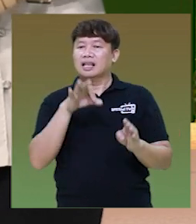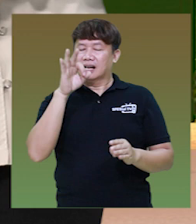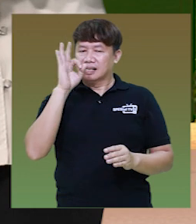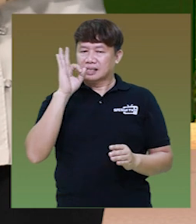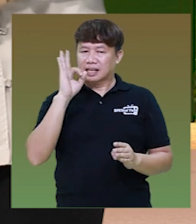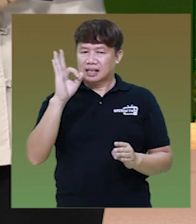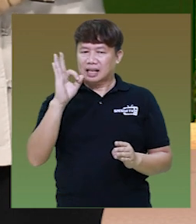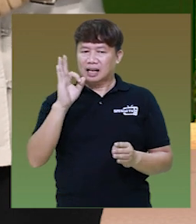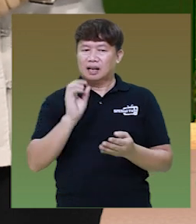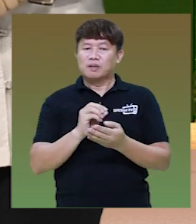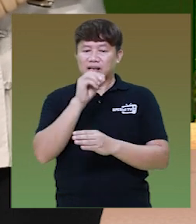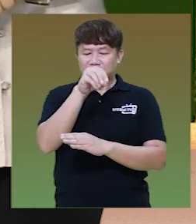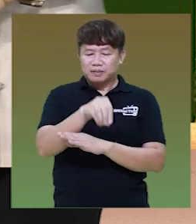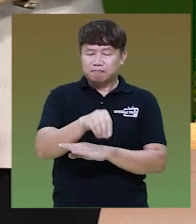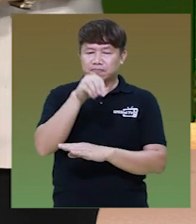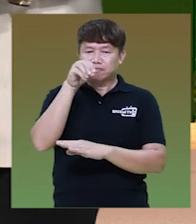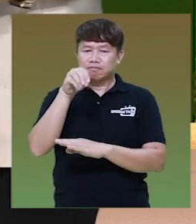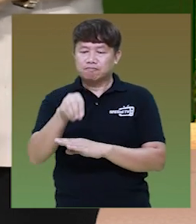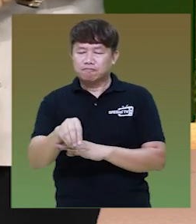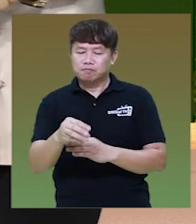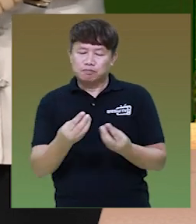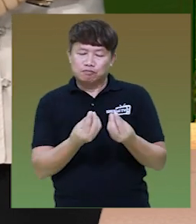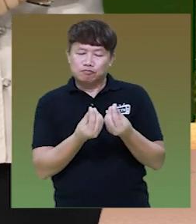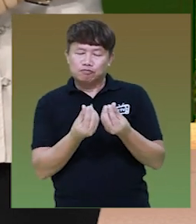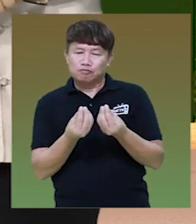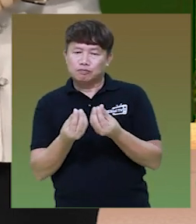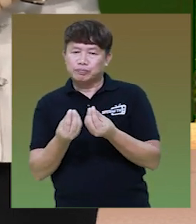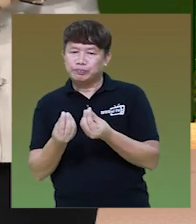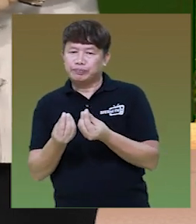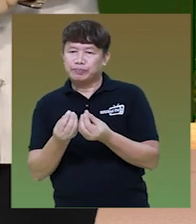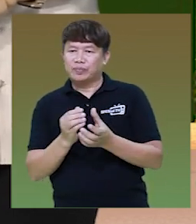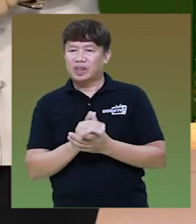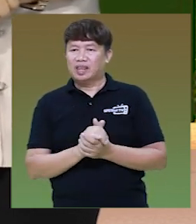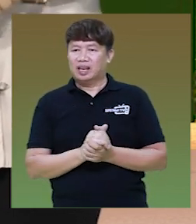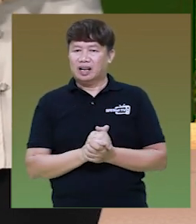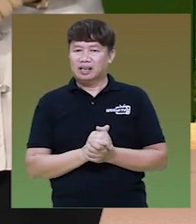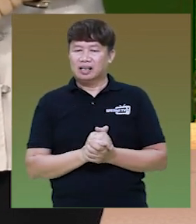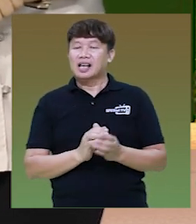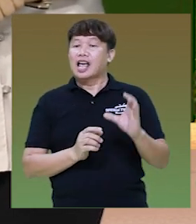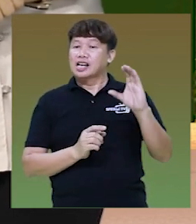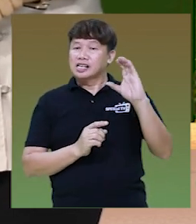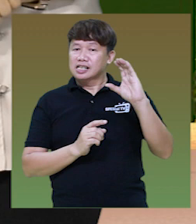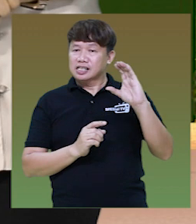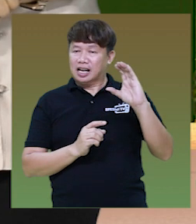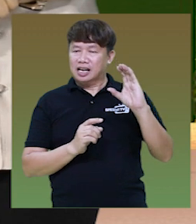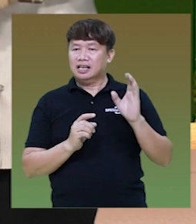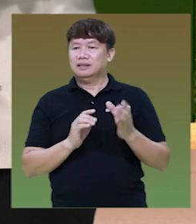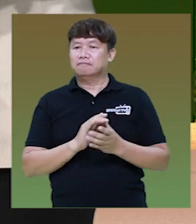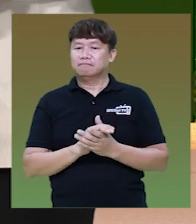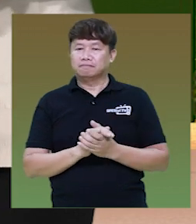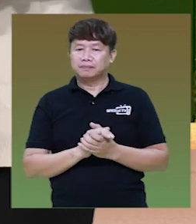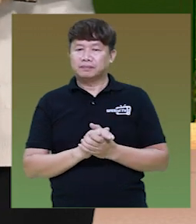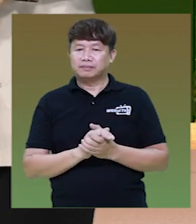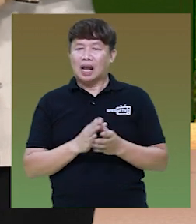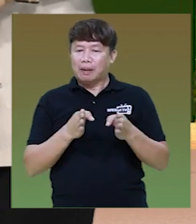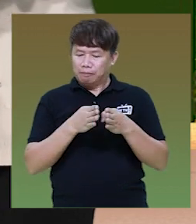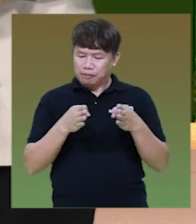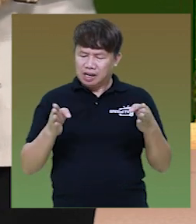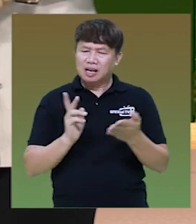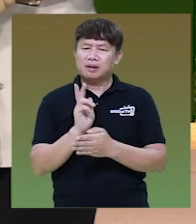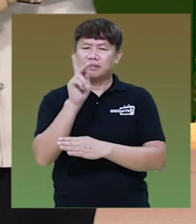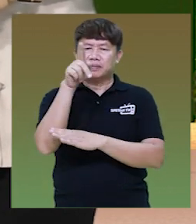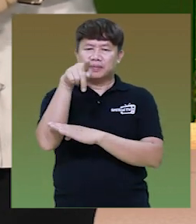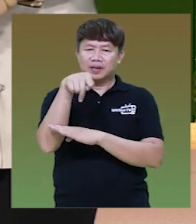seedling was planted in a good soil. Box C, the bigger plant